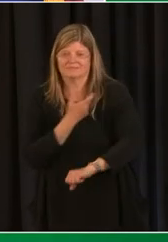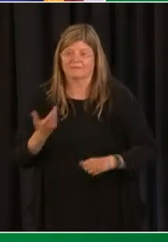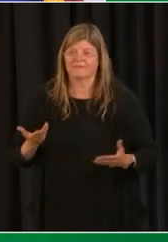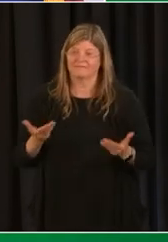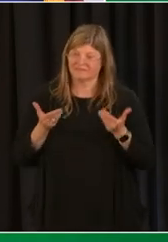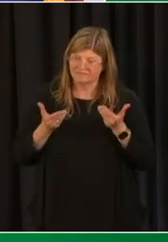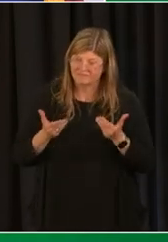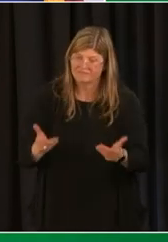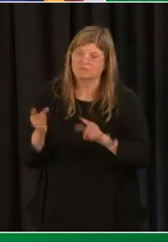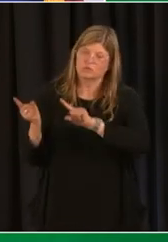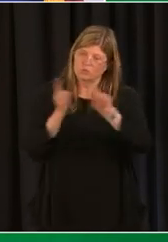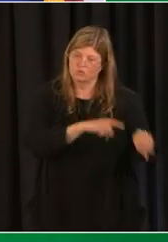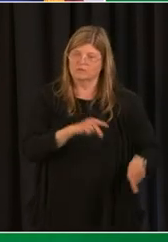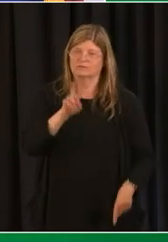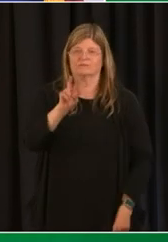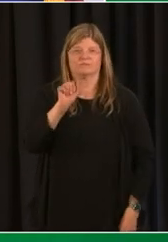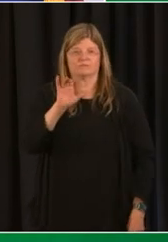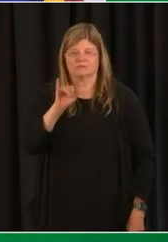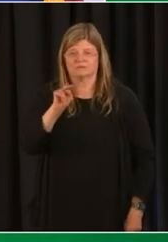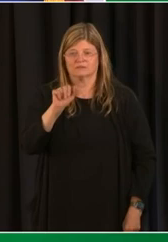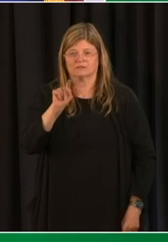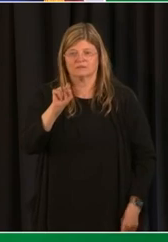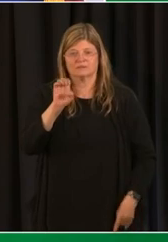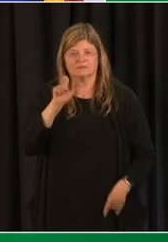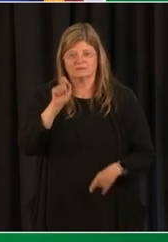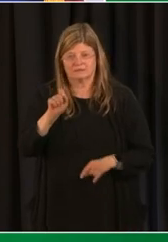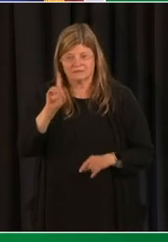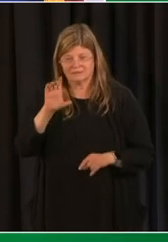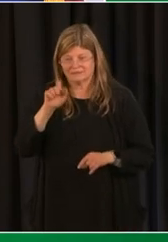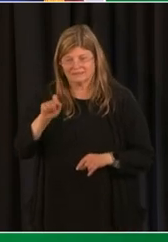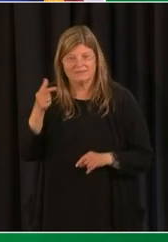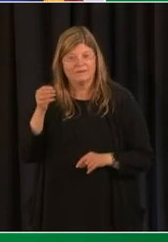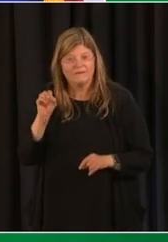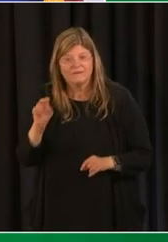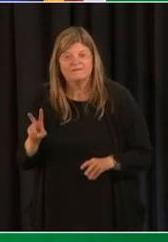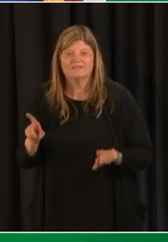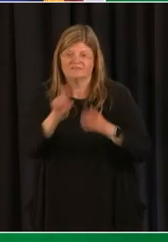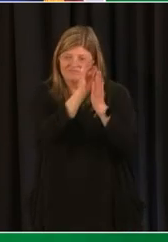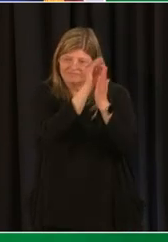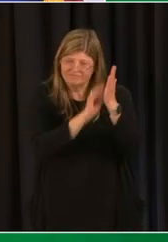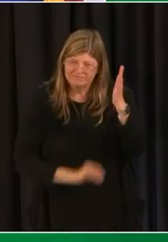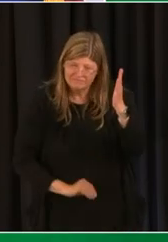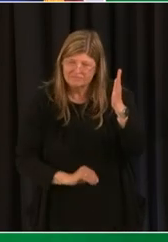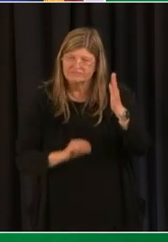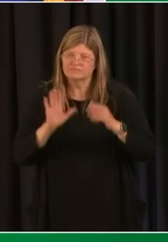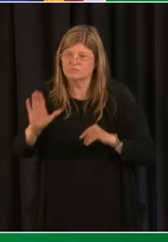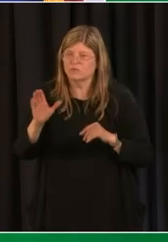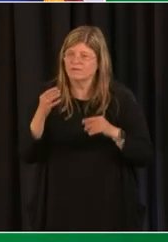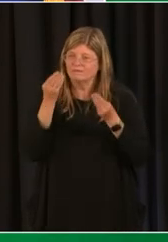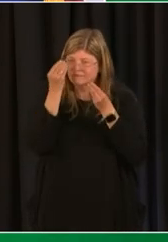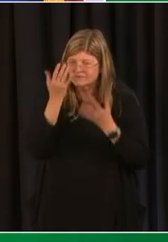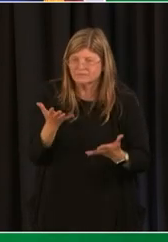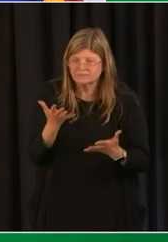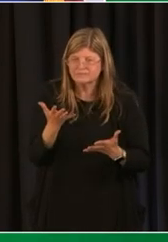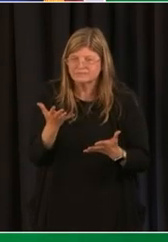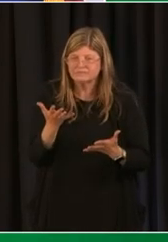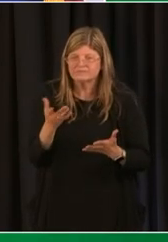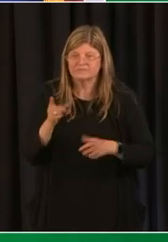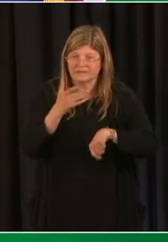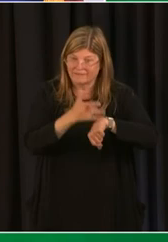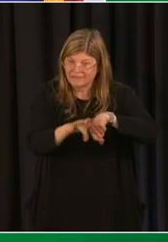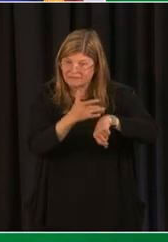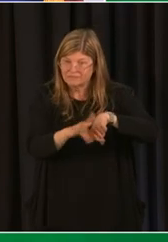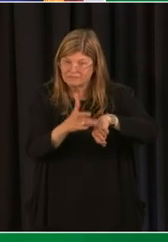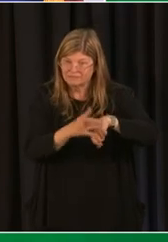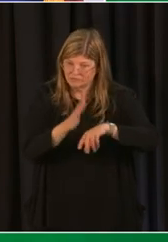to vaccinate.dc.gov. When you go there, you'll be able to put in all your information. When we have a dose that's available,